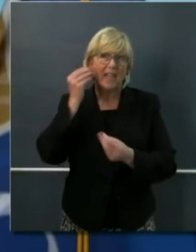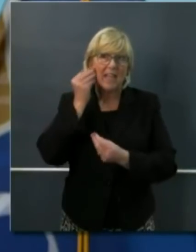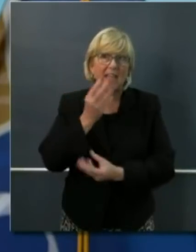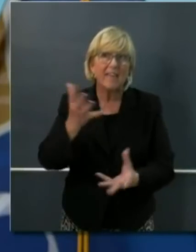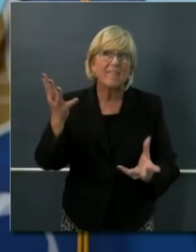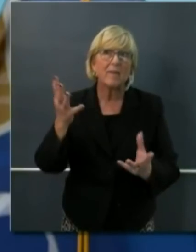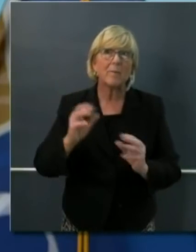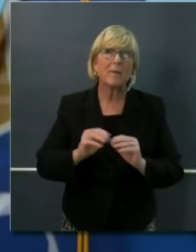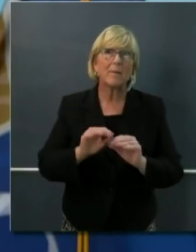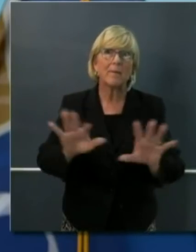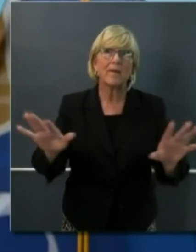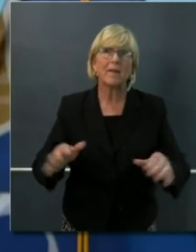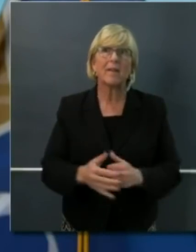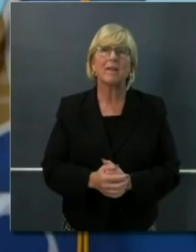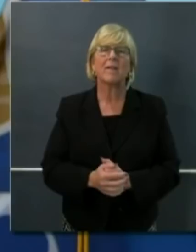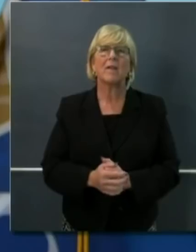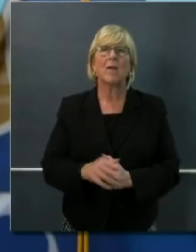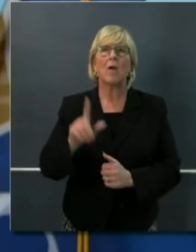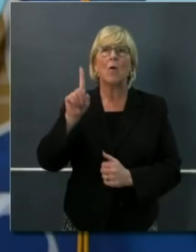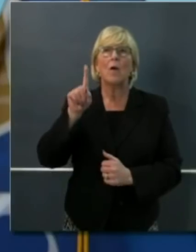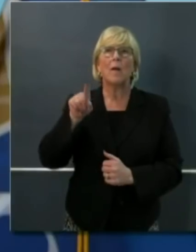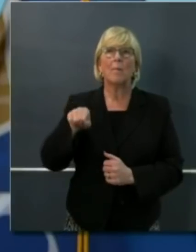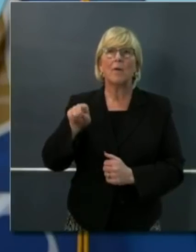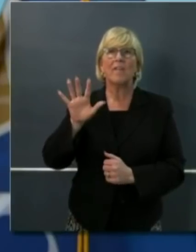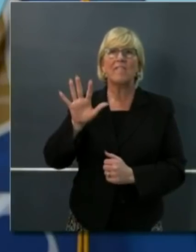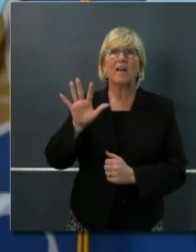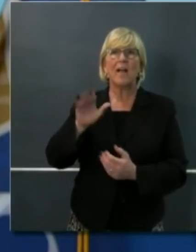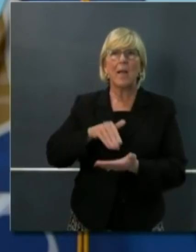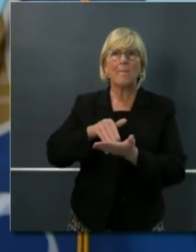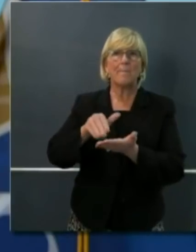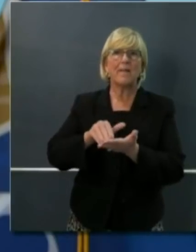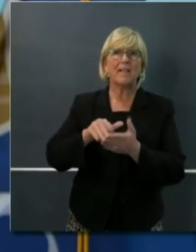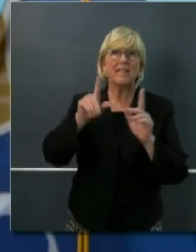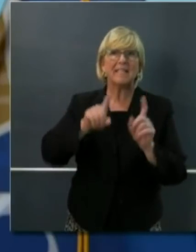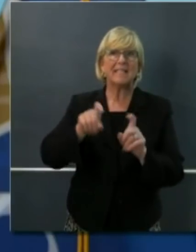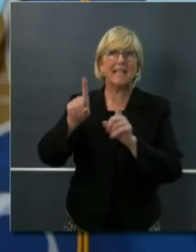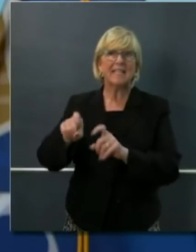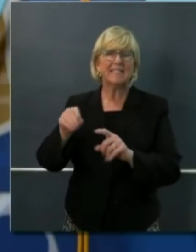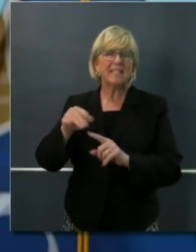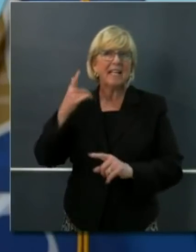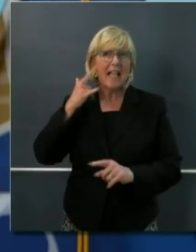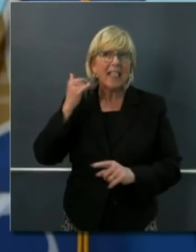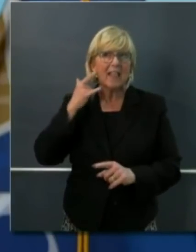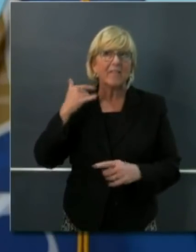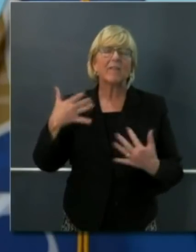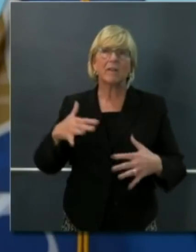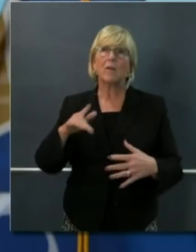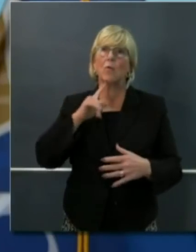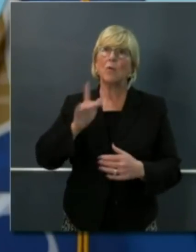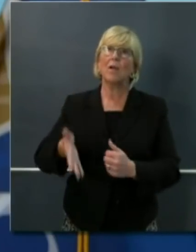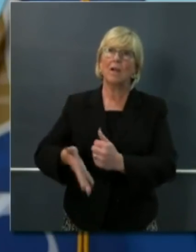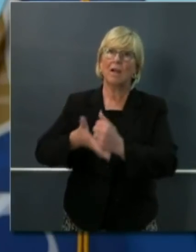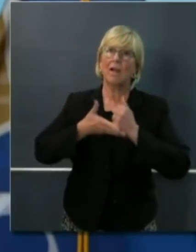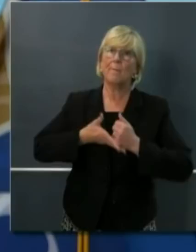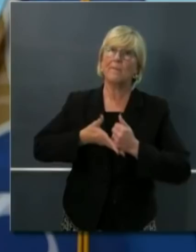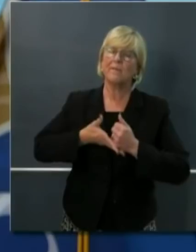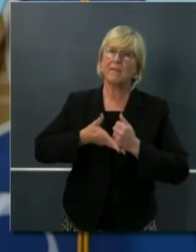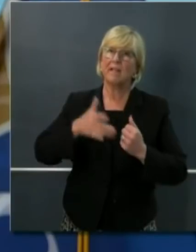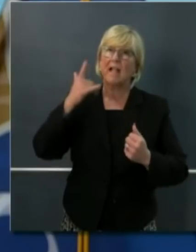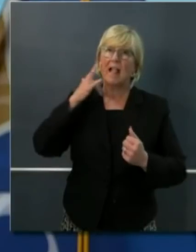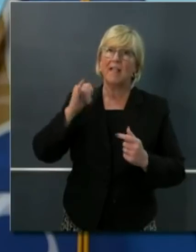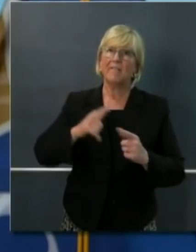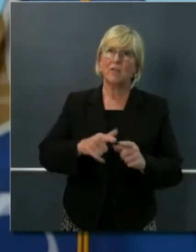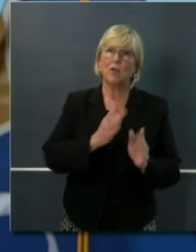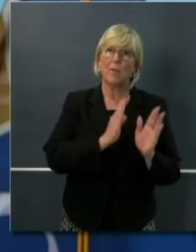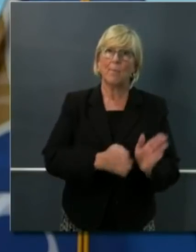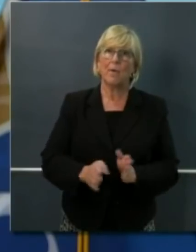having 1.5 million tests in California so that we can use it in the responsible way really puts California at the forefront and